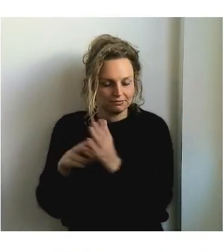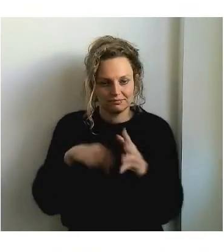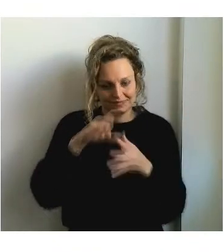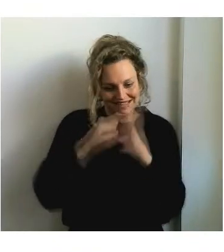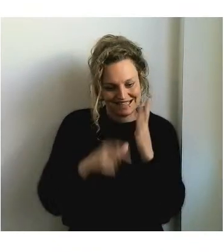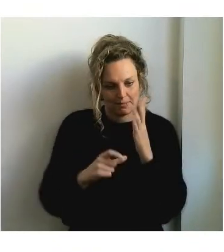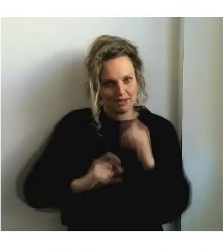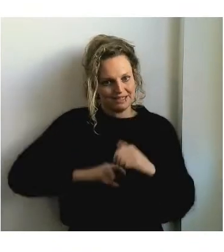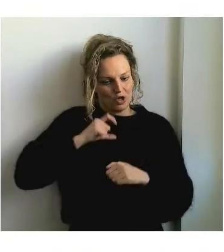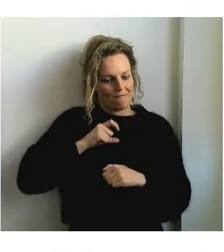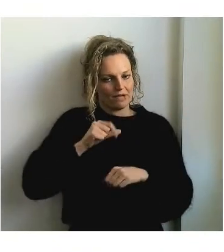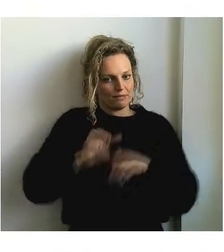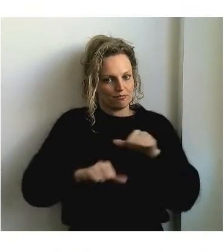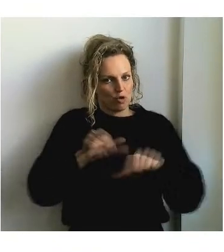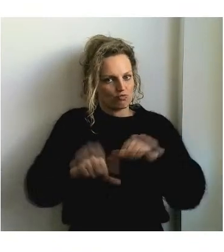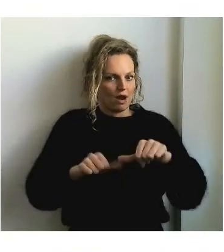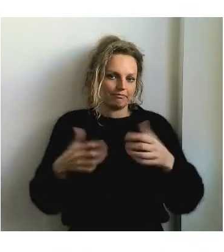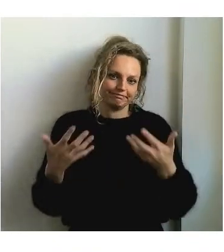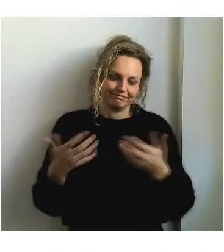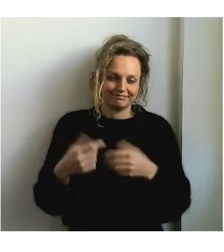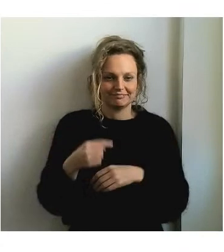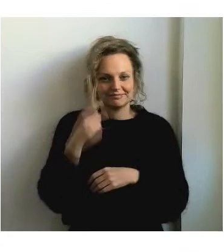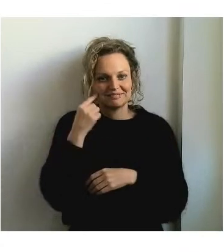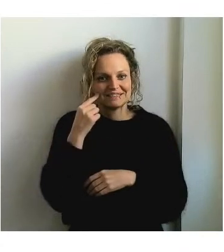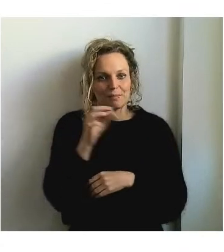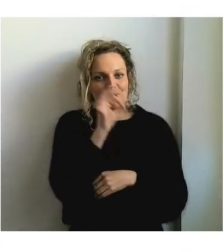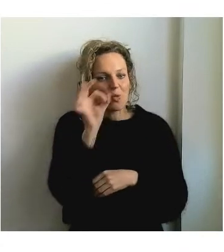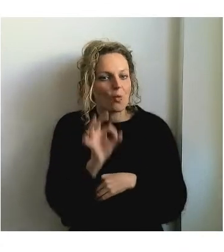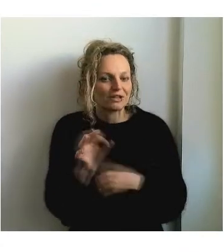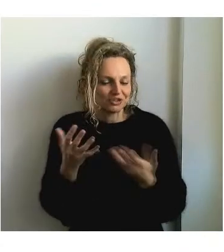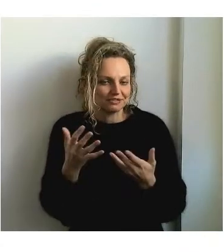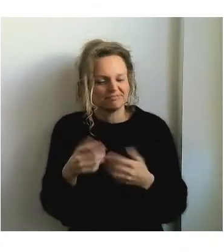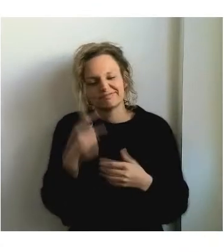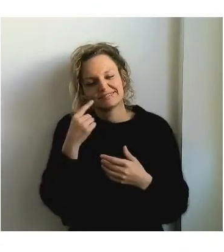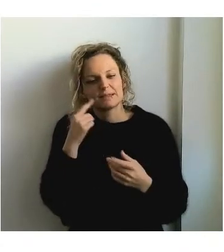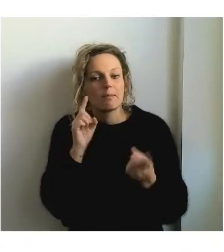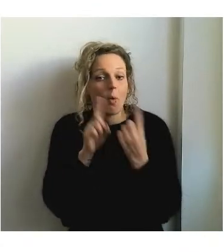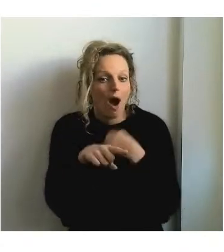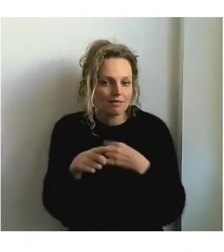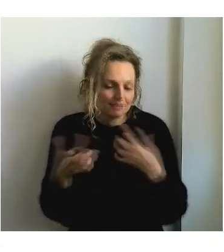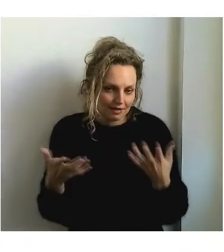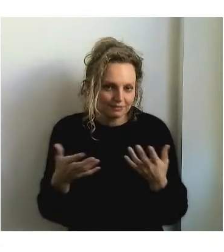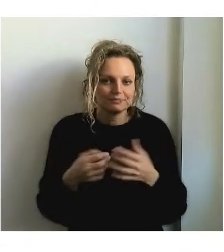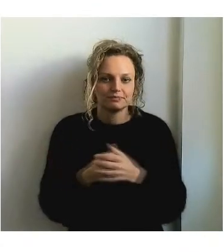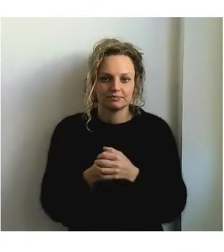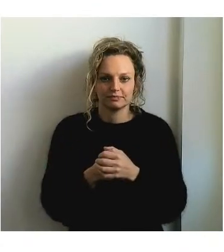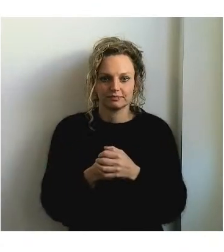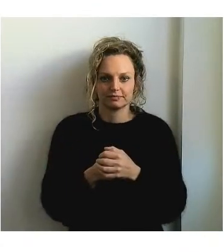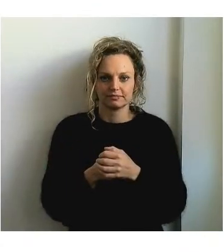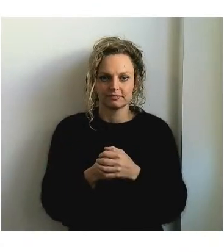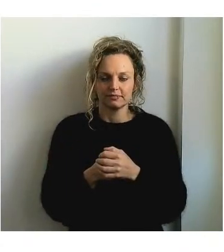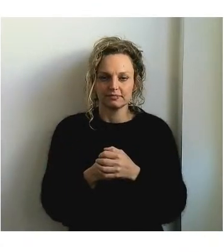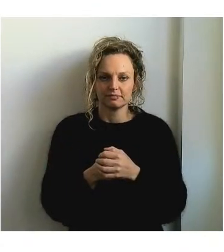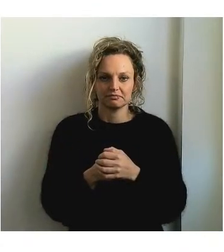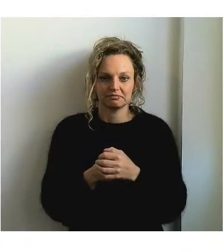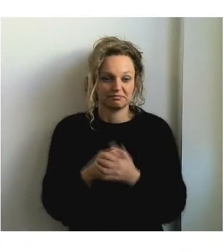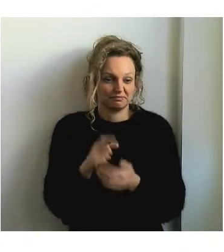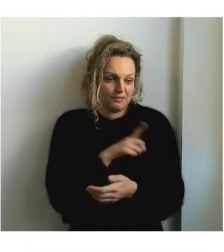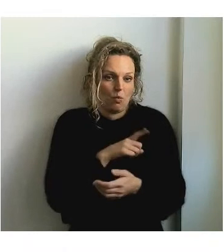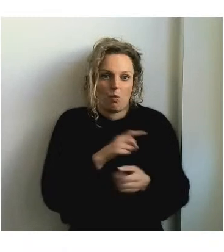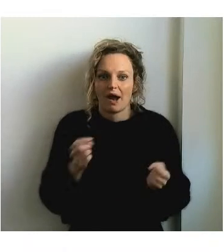Well, I think it's a simple question, or a simple answer to this, and that's, I think, flipping it and say, why wouldn't you sign up?